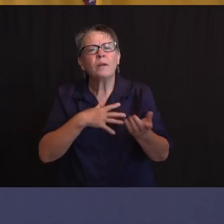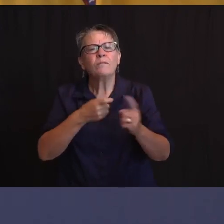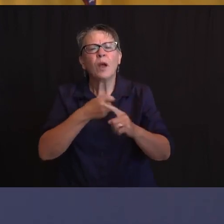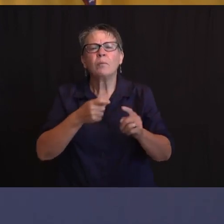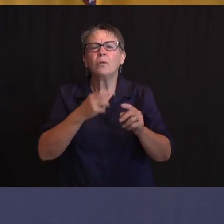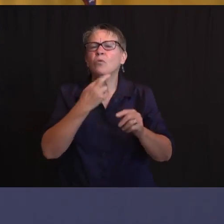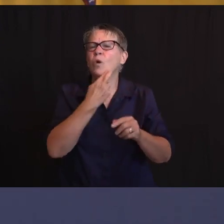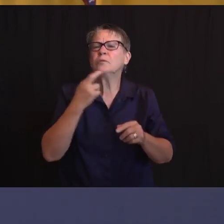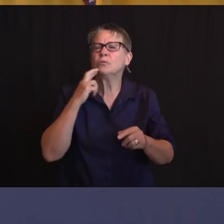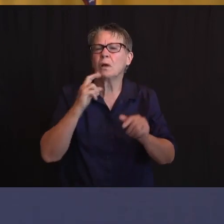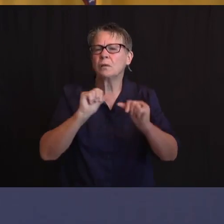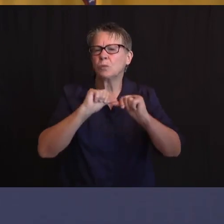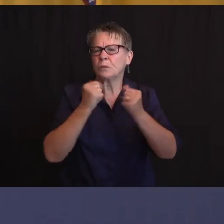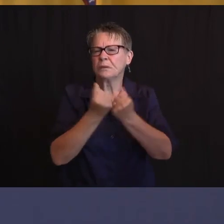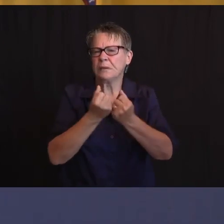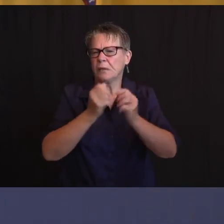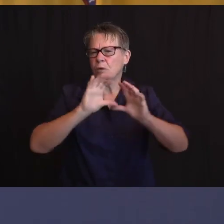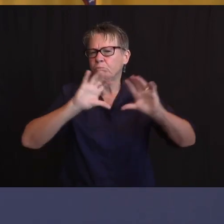period.